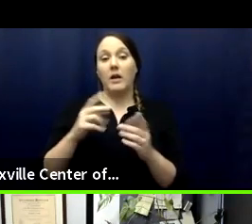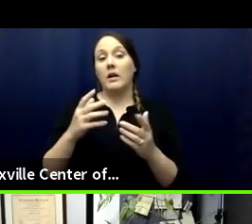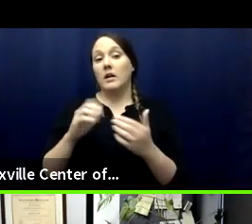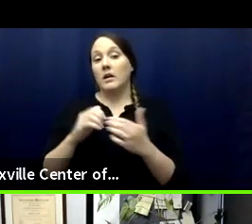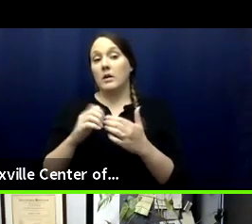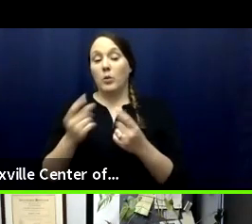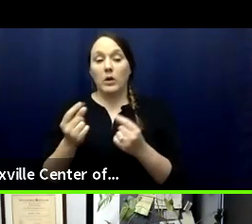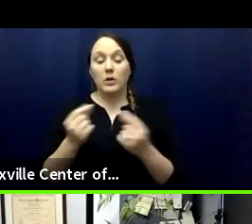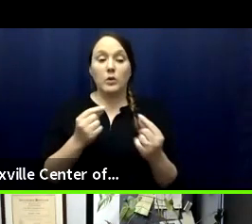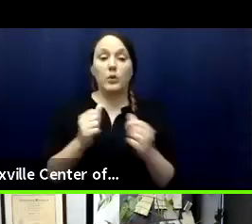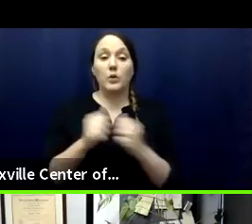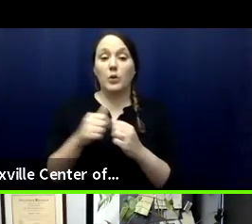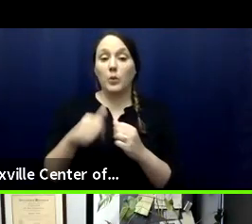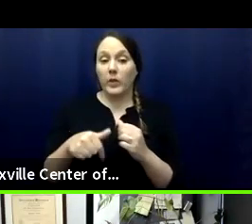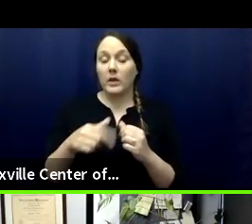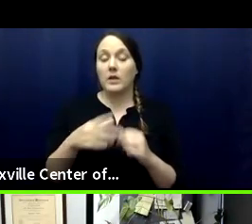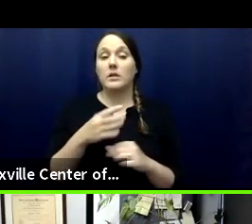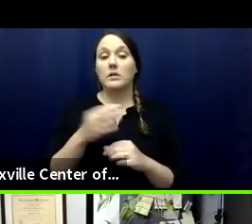apply this, and